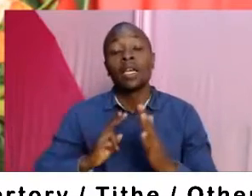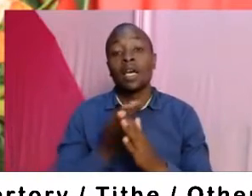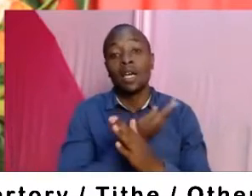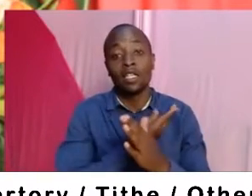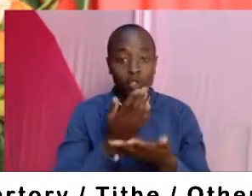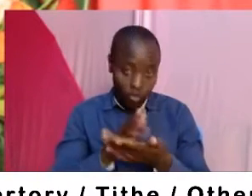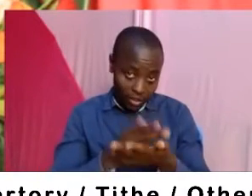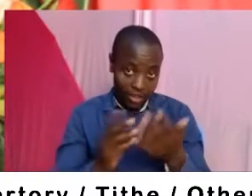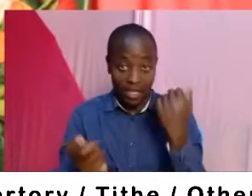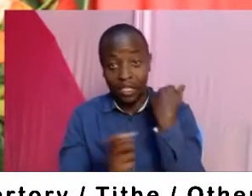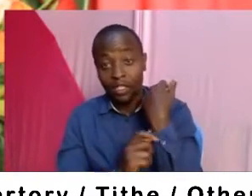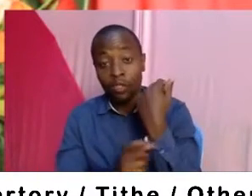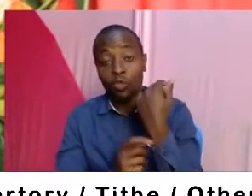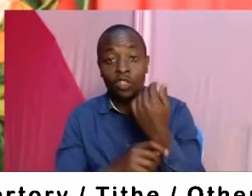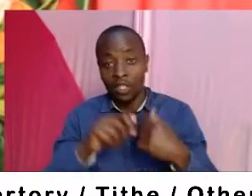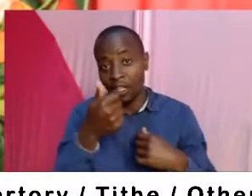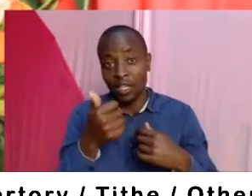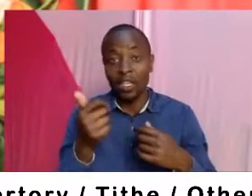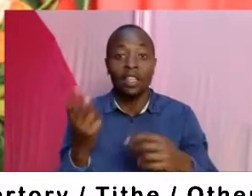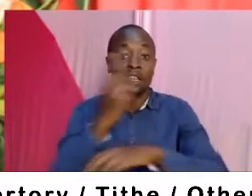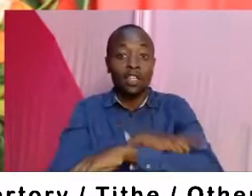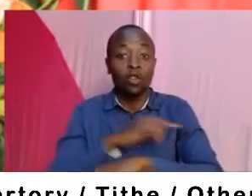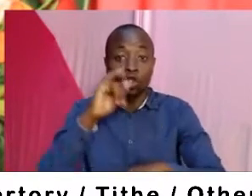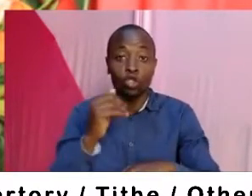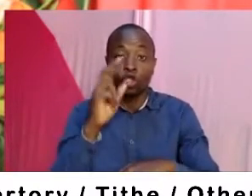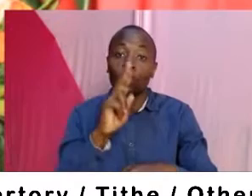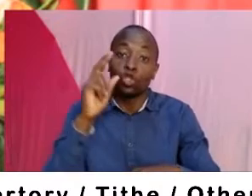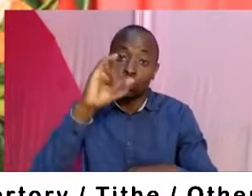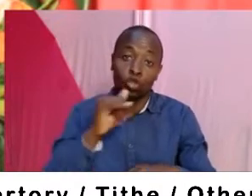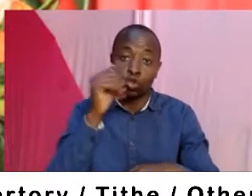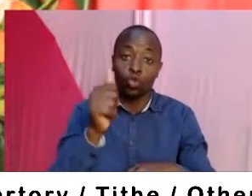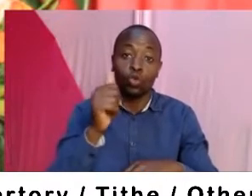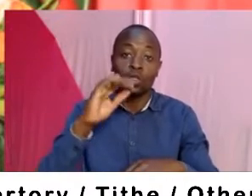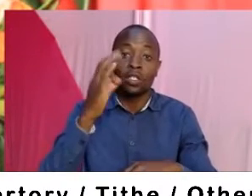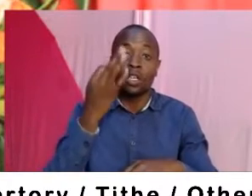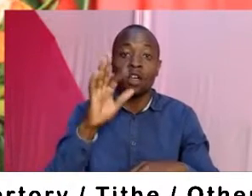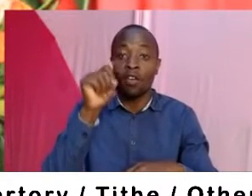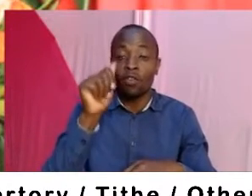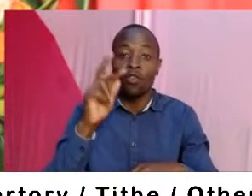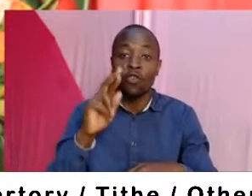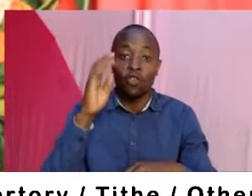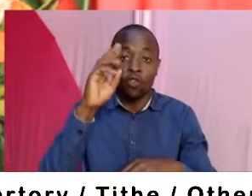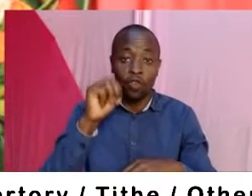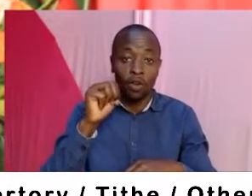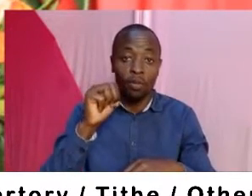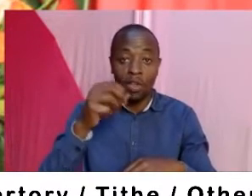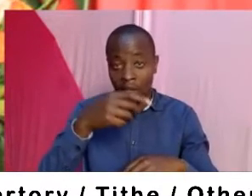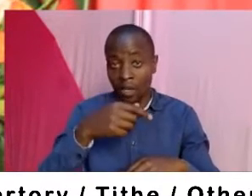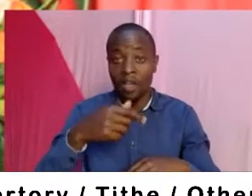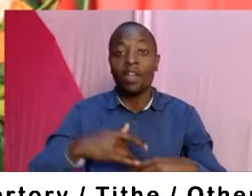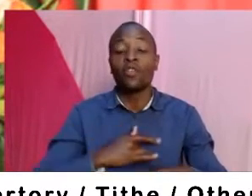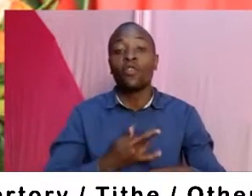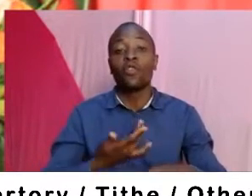share a testimony. The other day, I was in Juja farm. We had gone for a ceremony over there, and I felt a bit hungry.